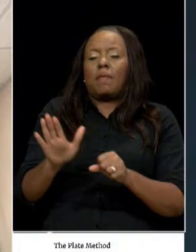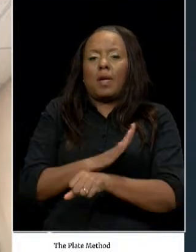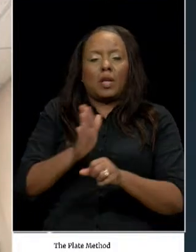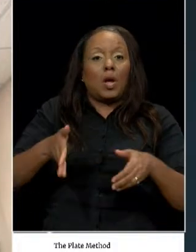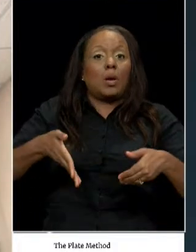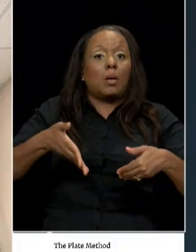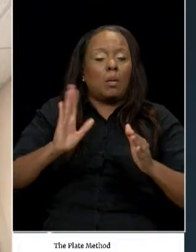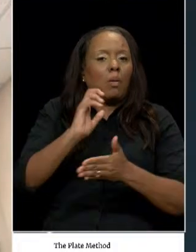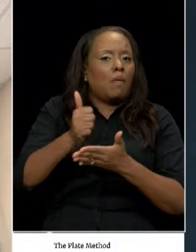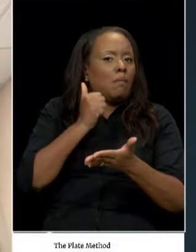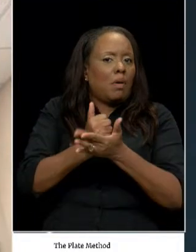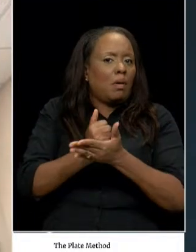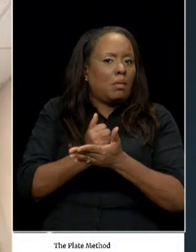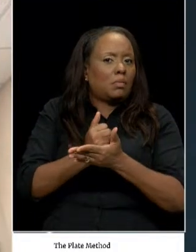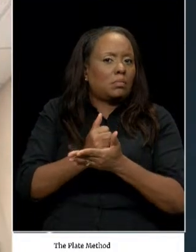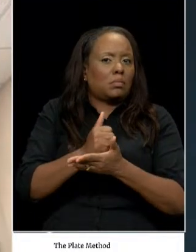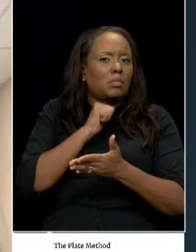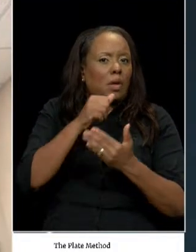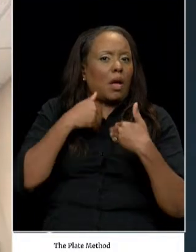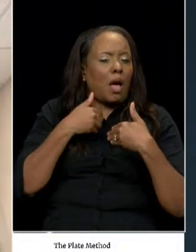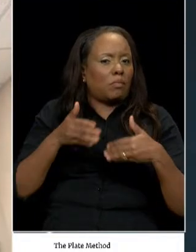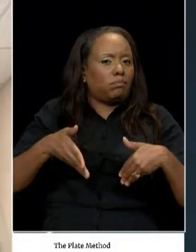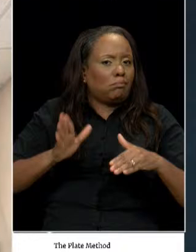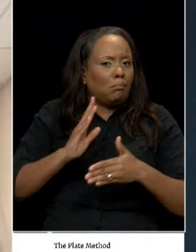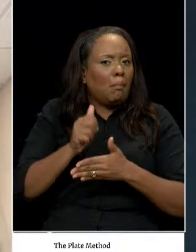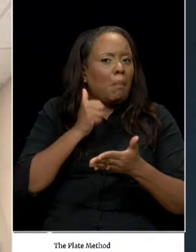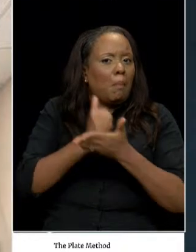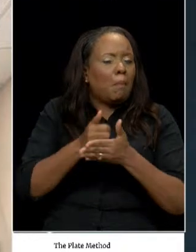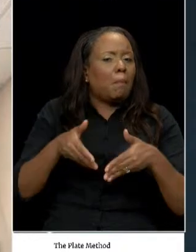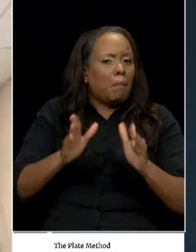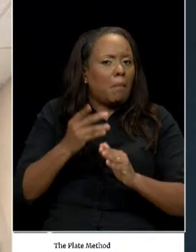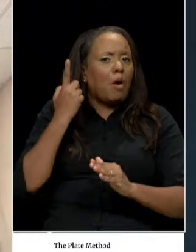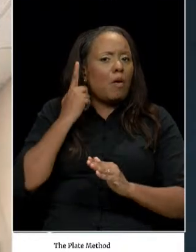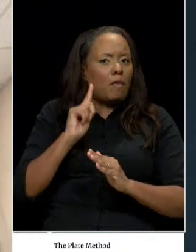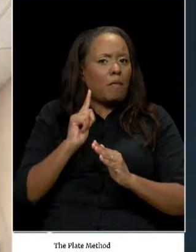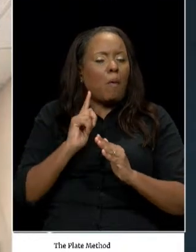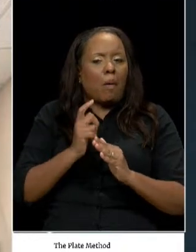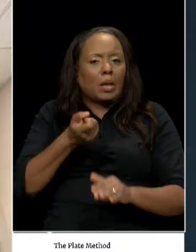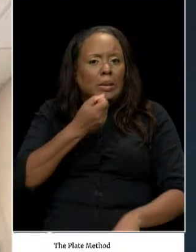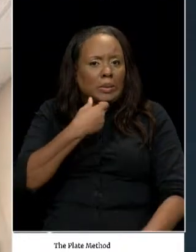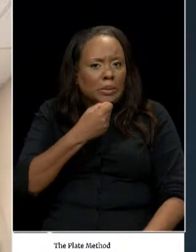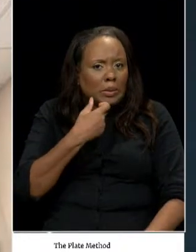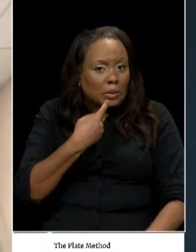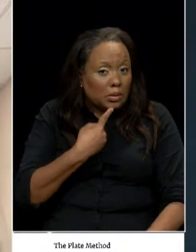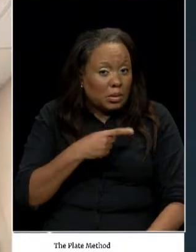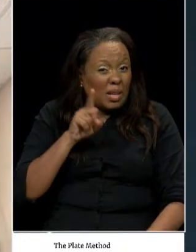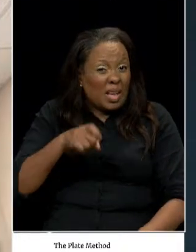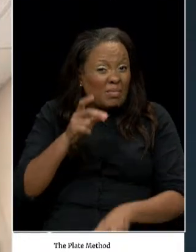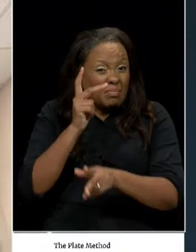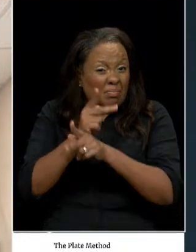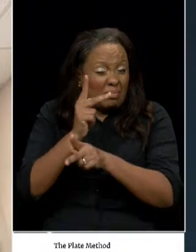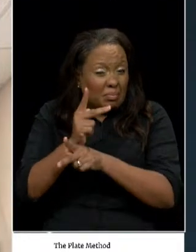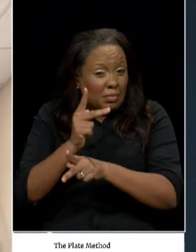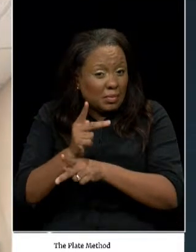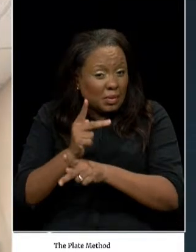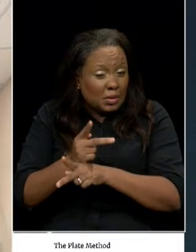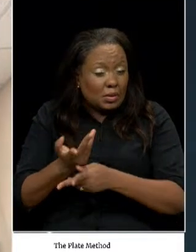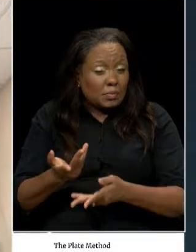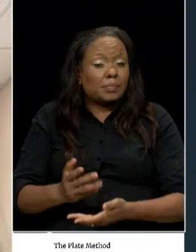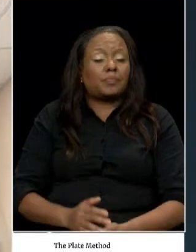a herbal product or natural remedy versus a drug, where a drug has to be a set quantity and a set dose and